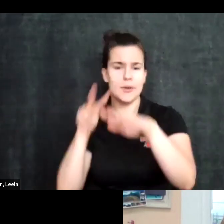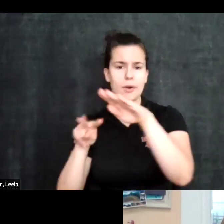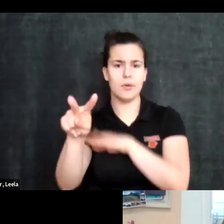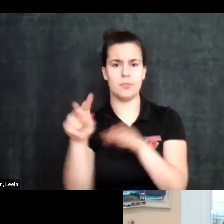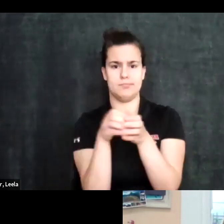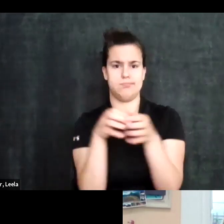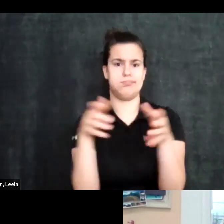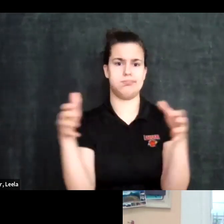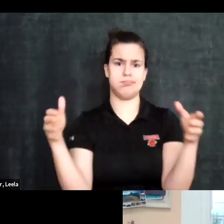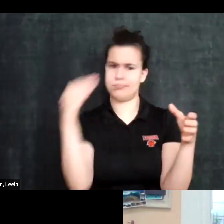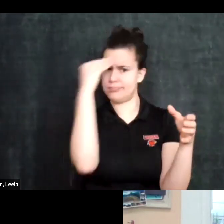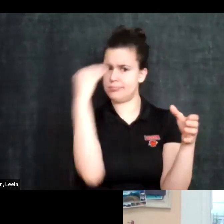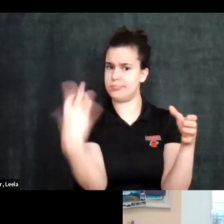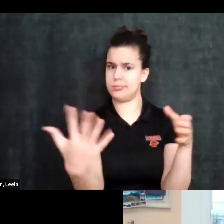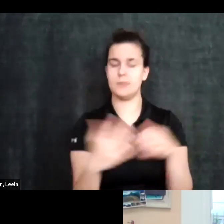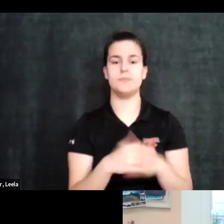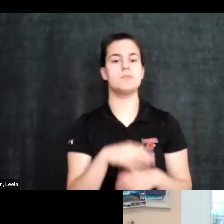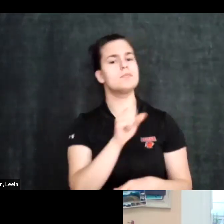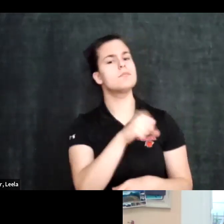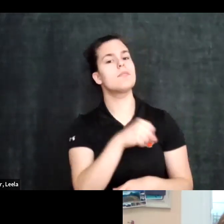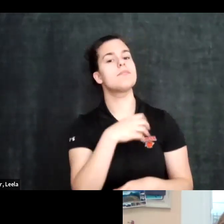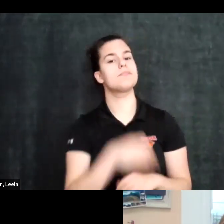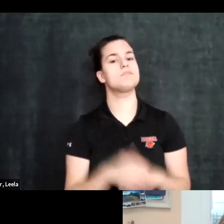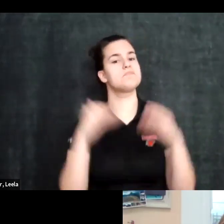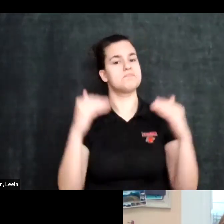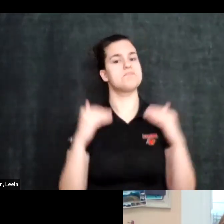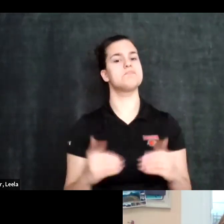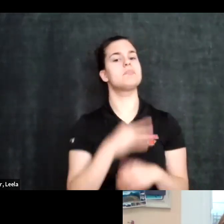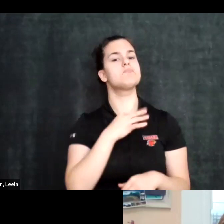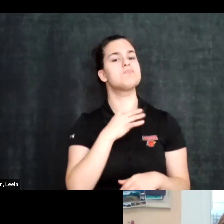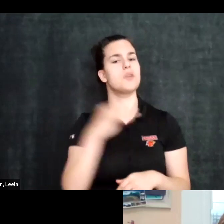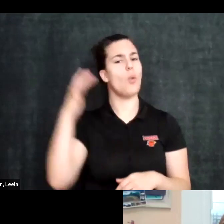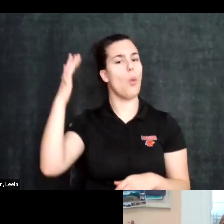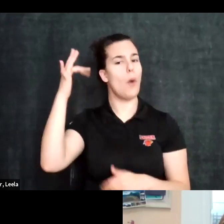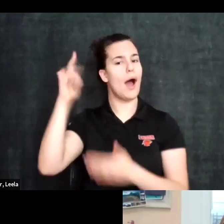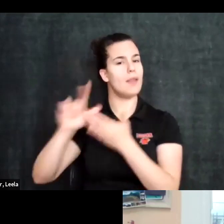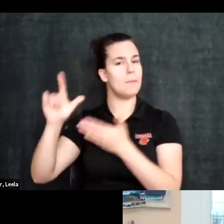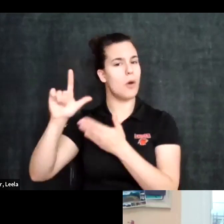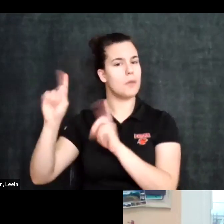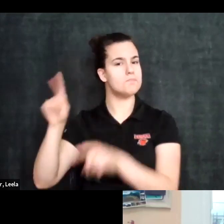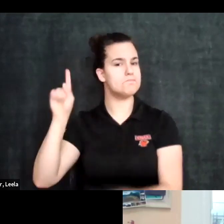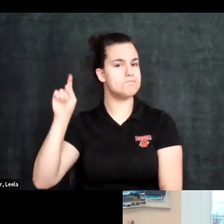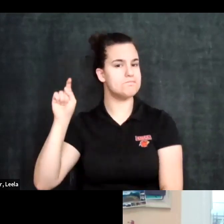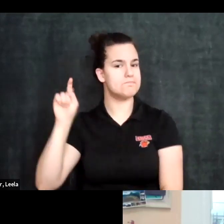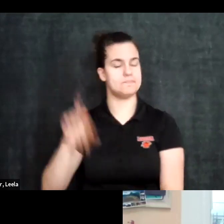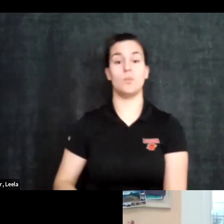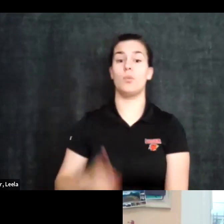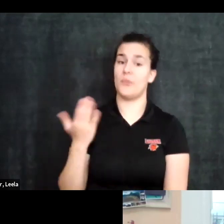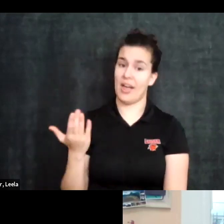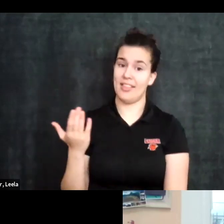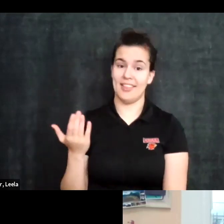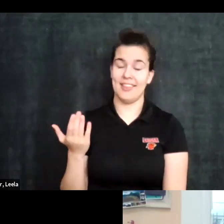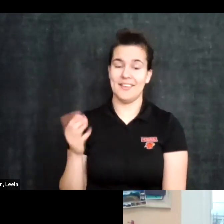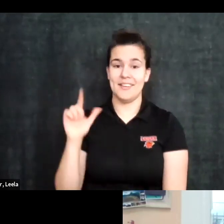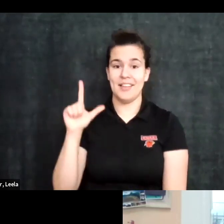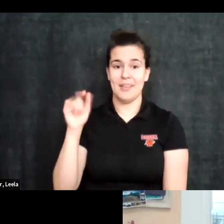good. But Michelle, but why Lamar University? Well, so Lamar is the place that